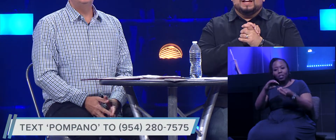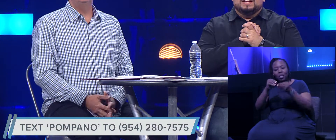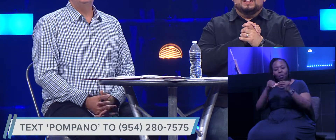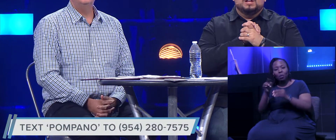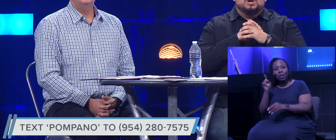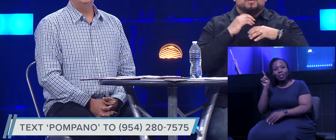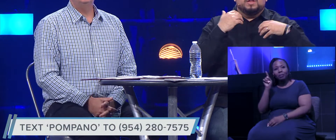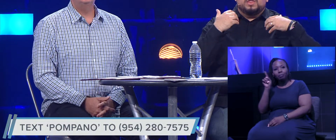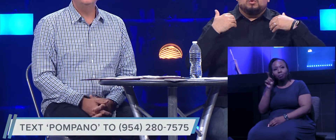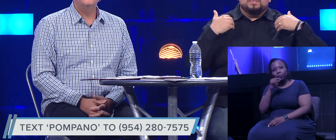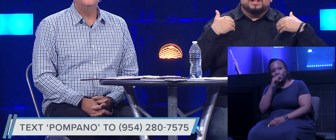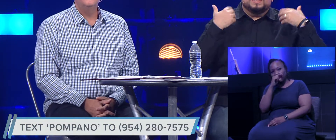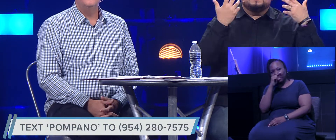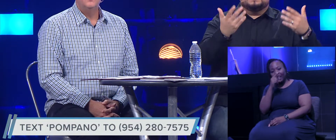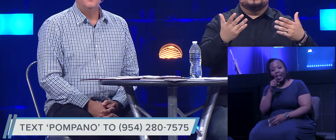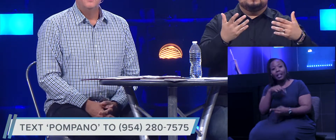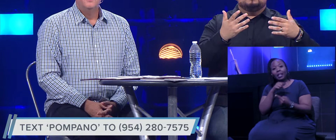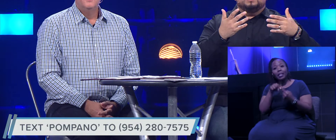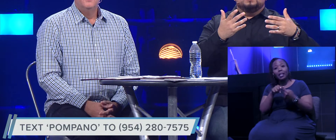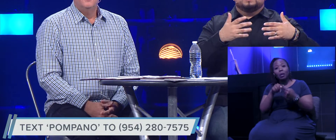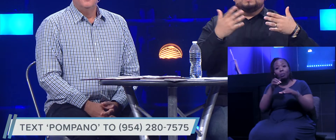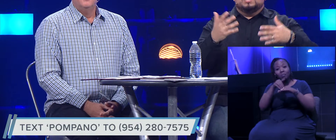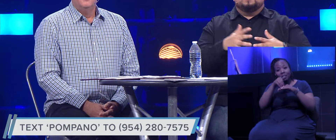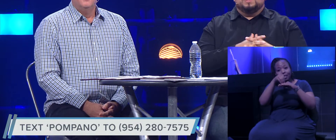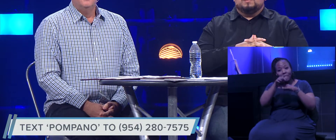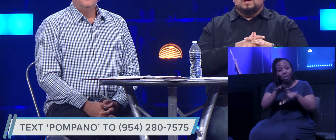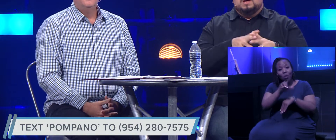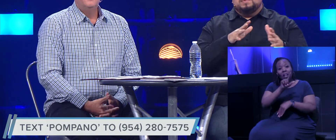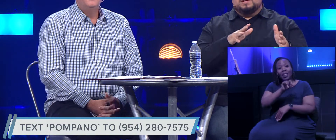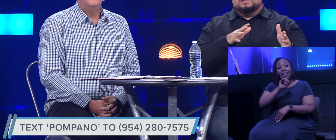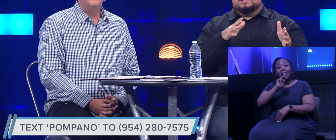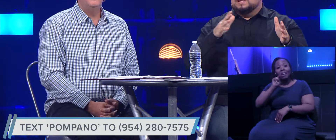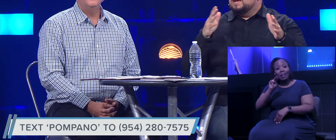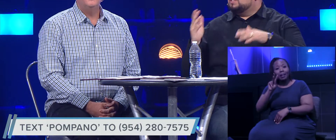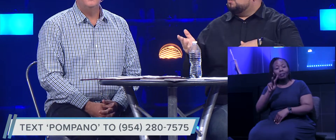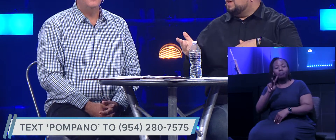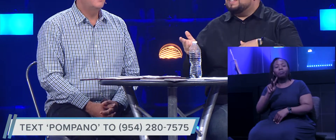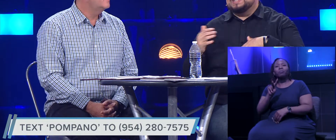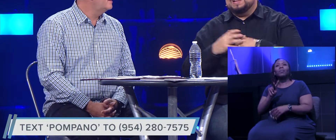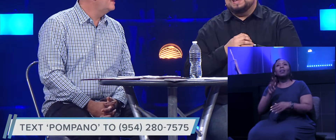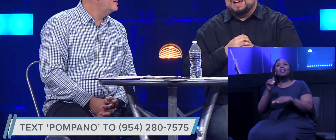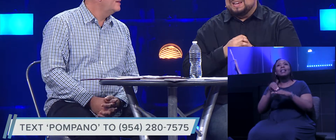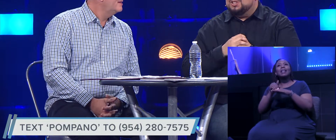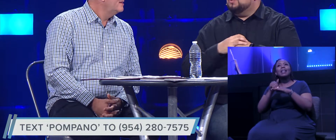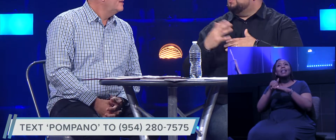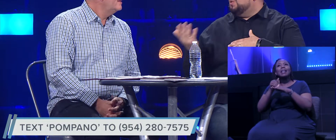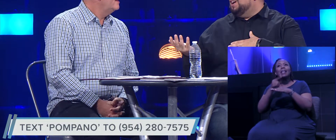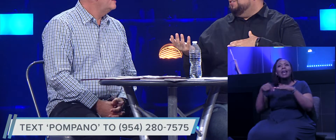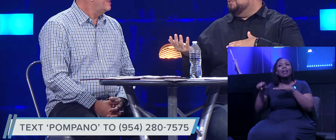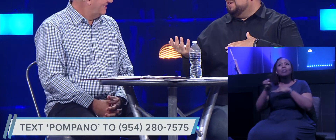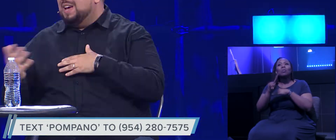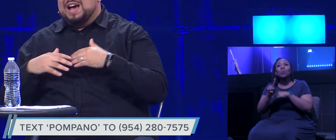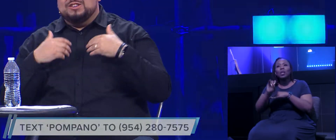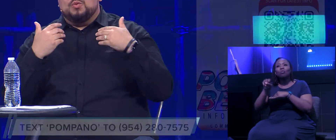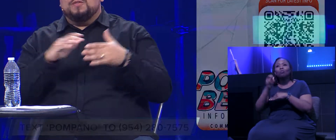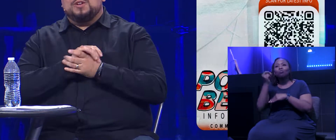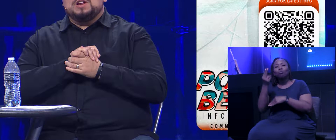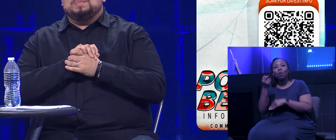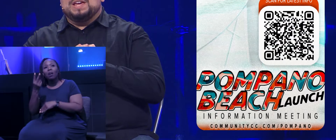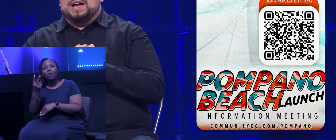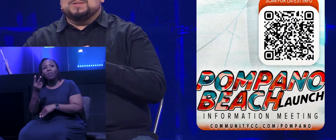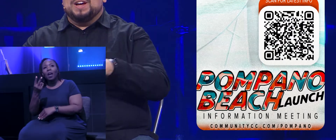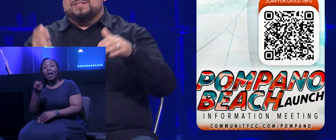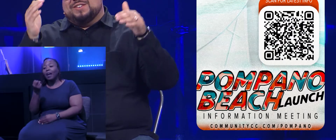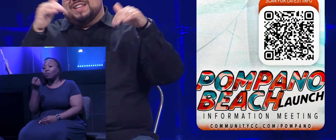screen, and there will be a link sent to you, and you can sign up there, because next week, Sunday, June 12th, at